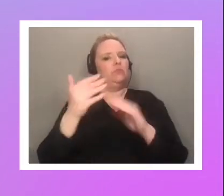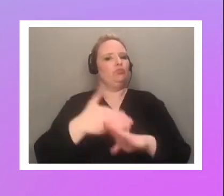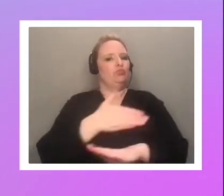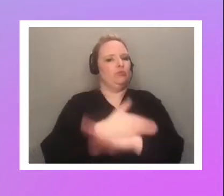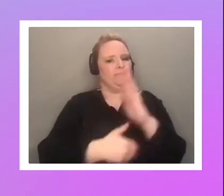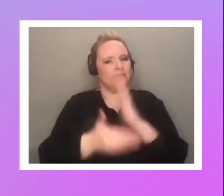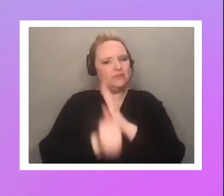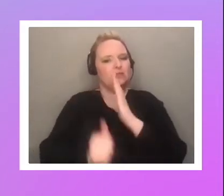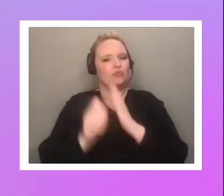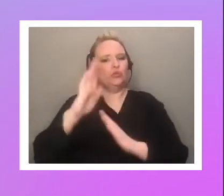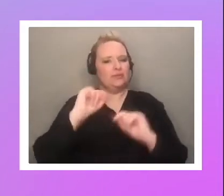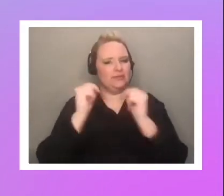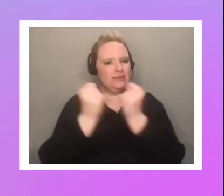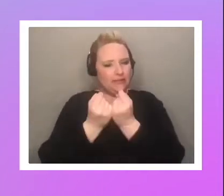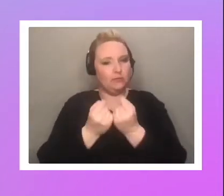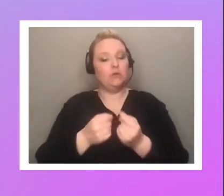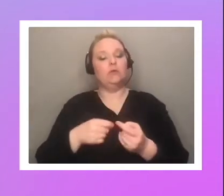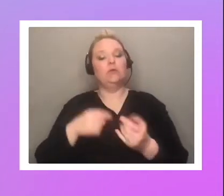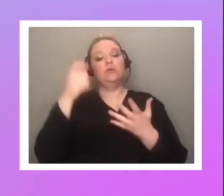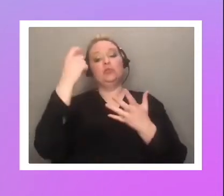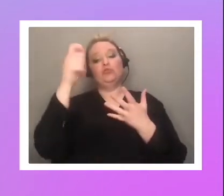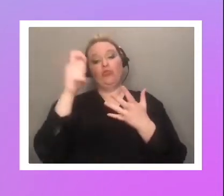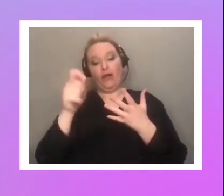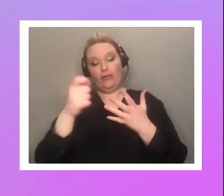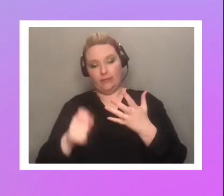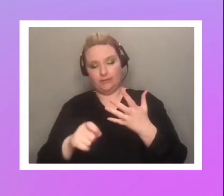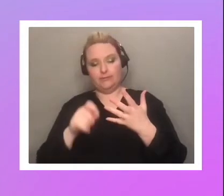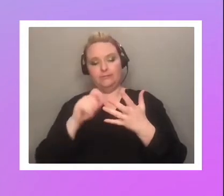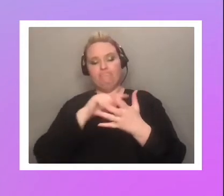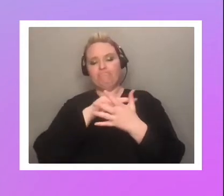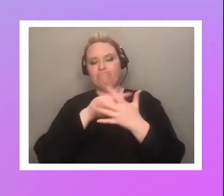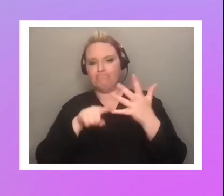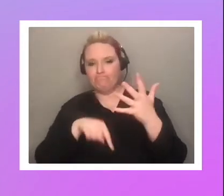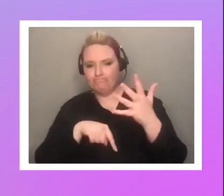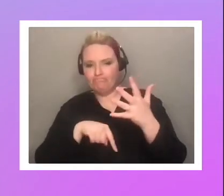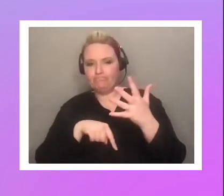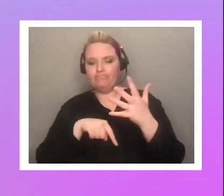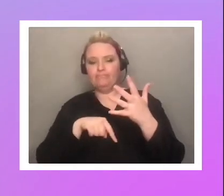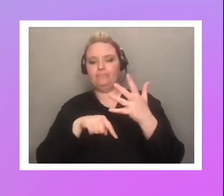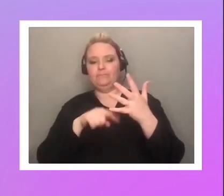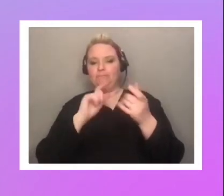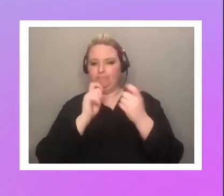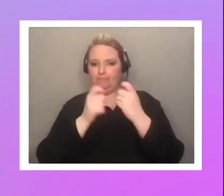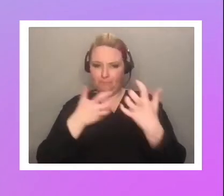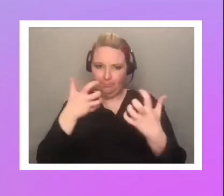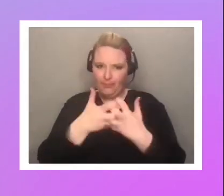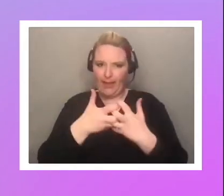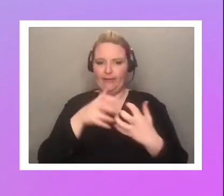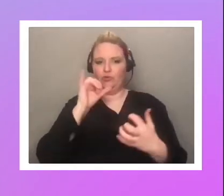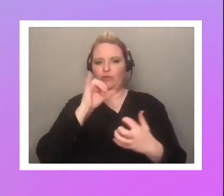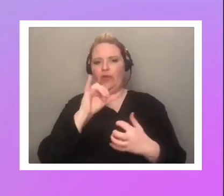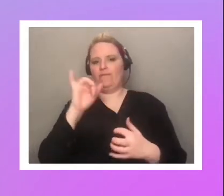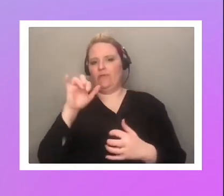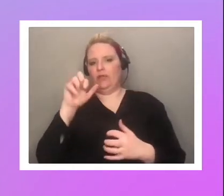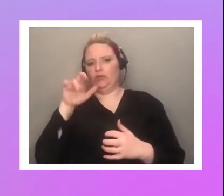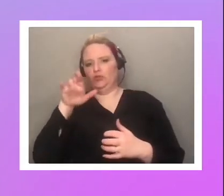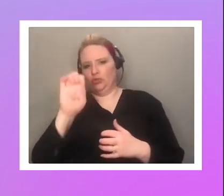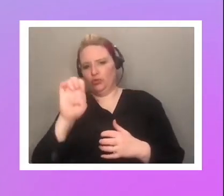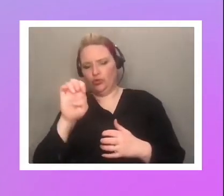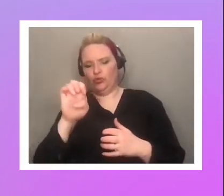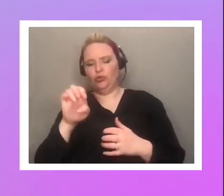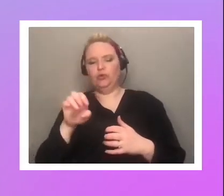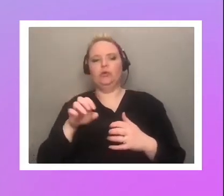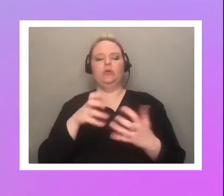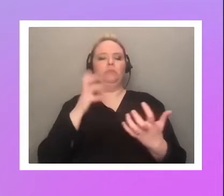through these checklists, you're making sure that they're adapting to that particular feature, that